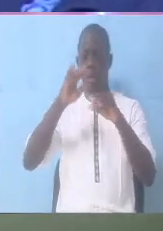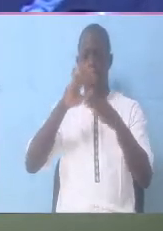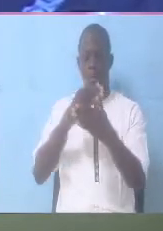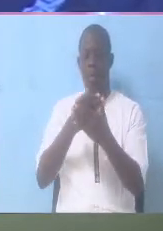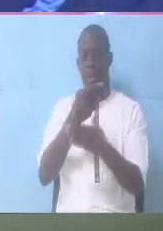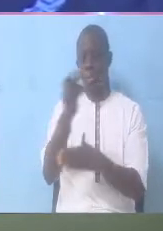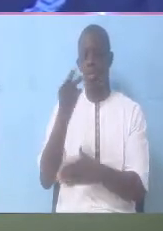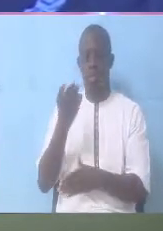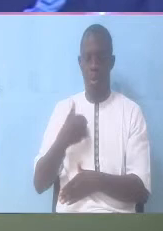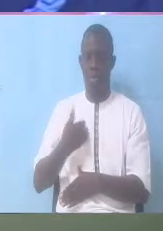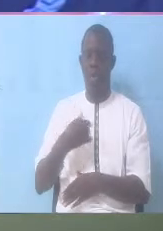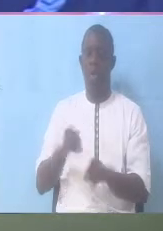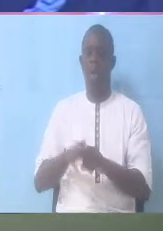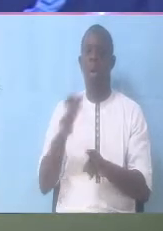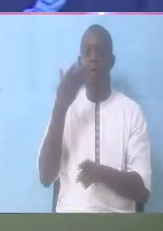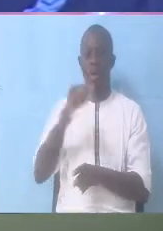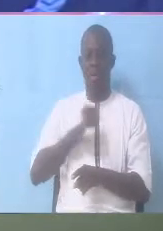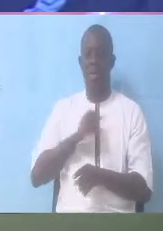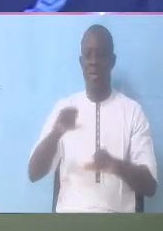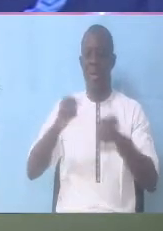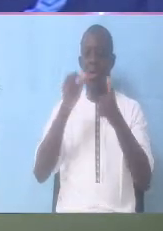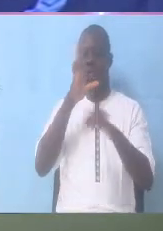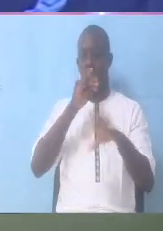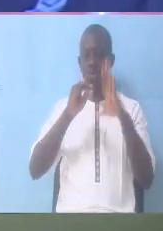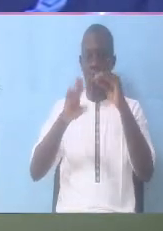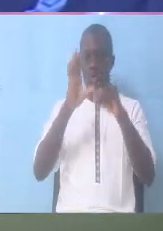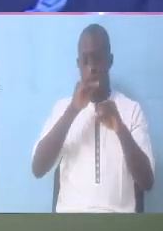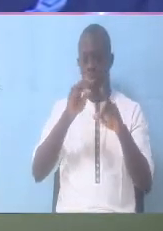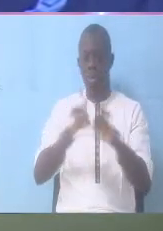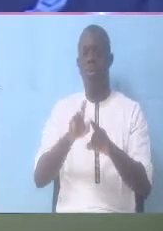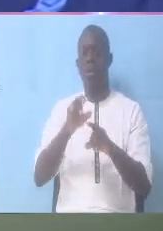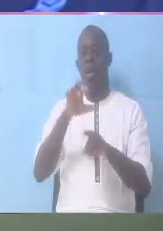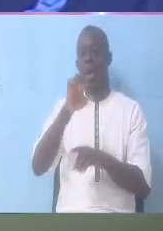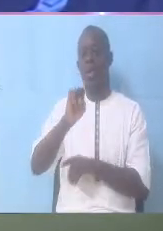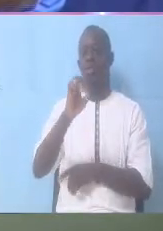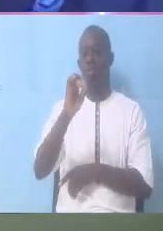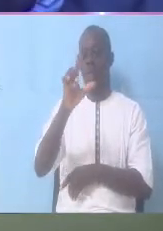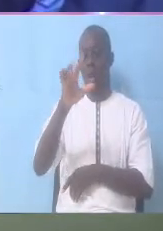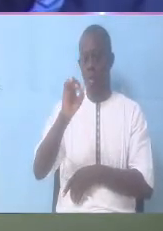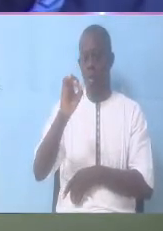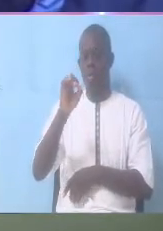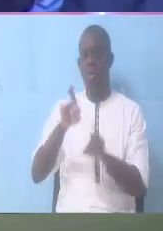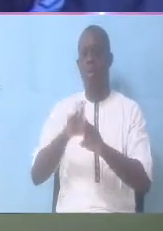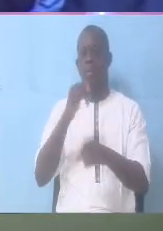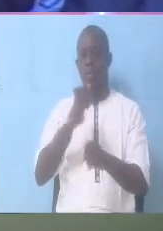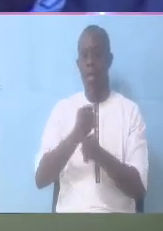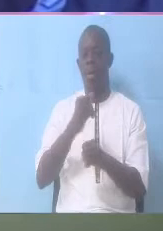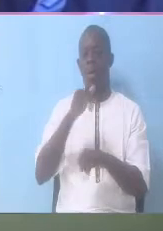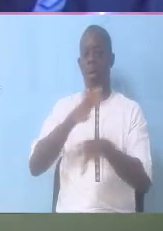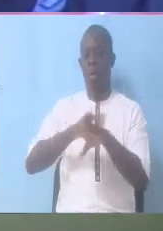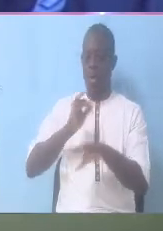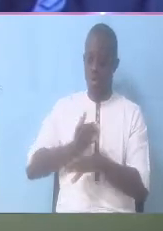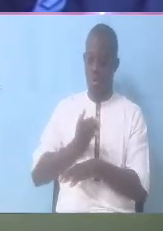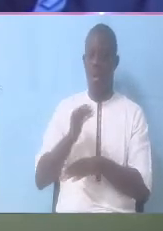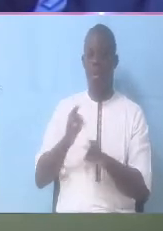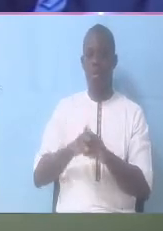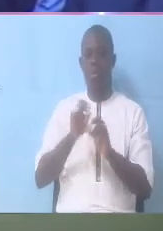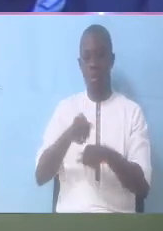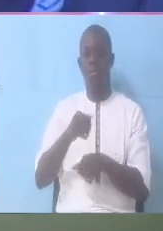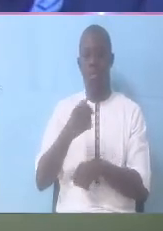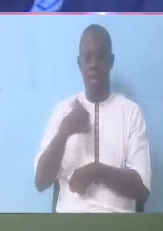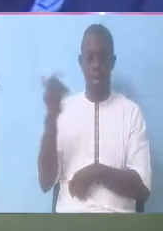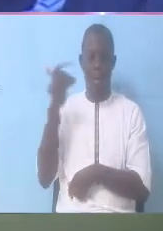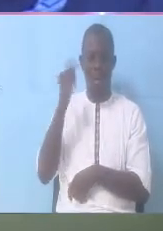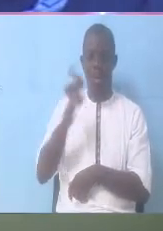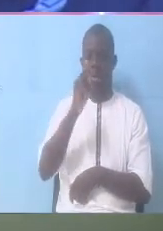As soon as he started talking, Solo put the phone onto Jammeh so that Jammeh will hear what the lady is saying. And I was there as well, because I